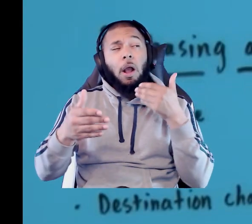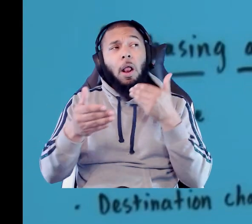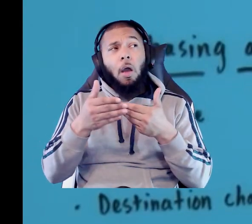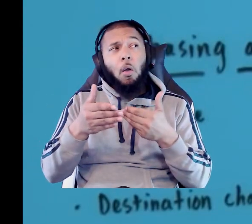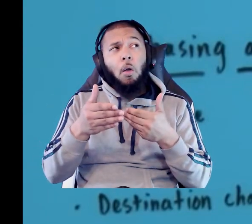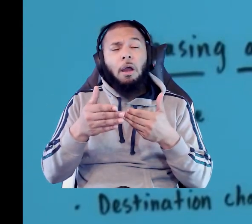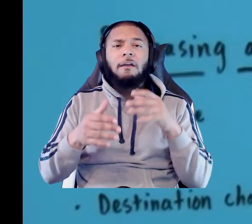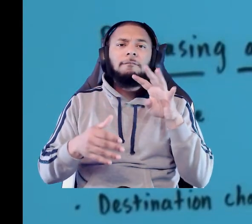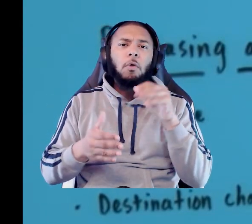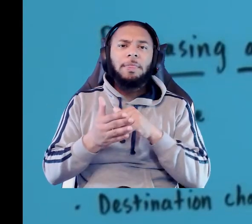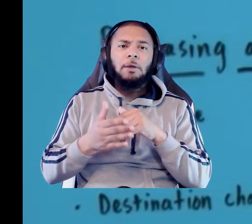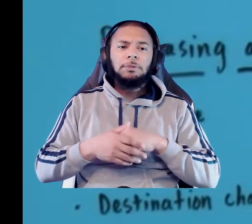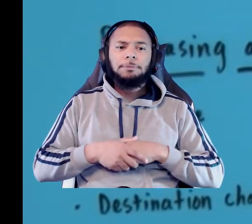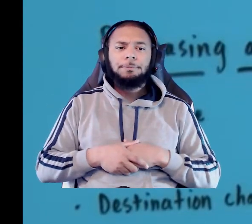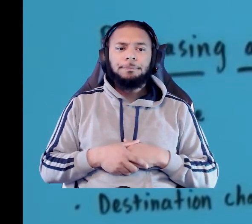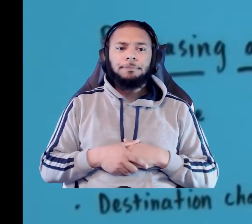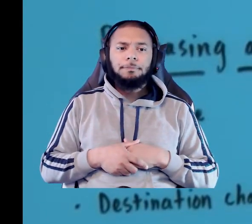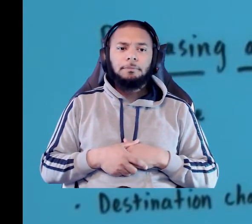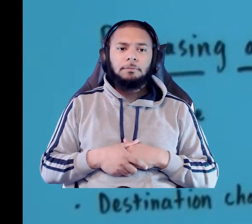So I have